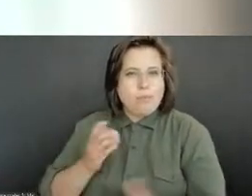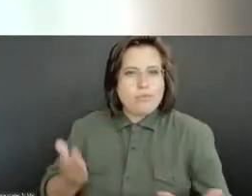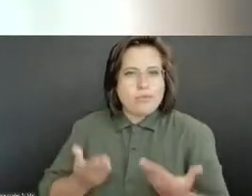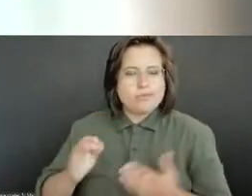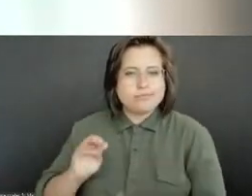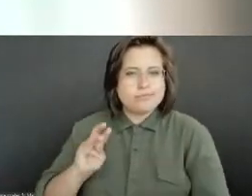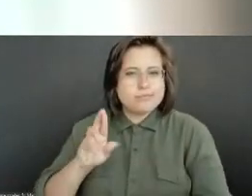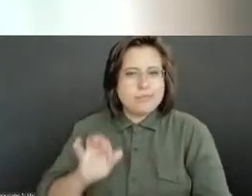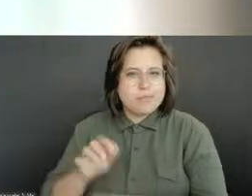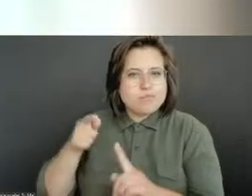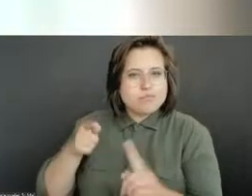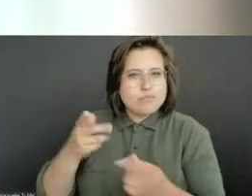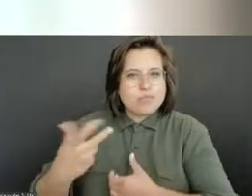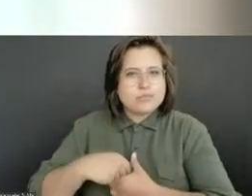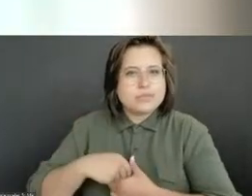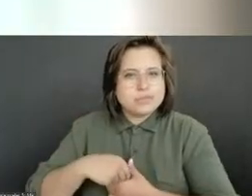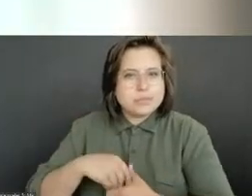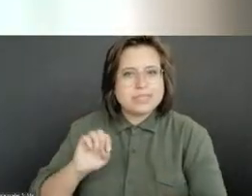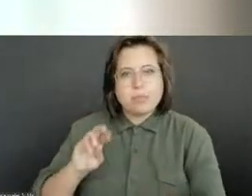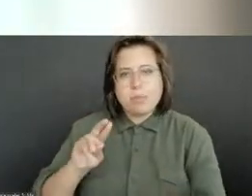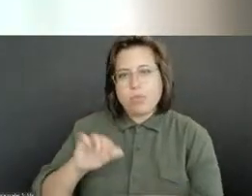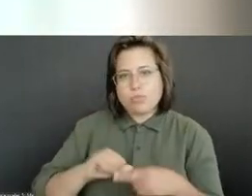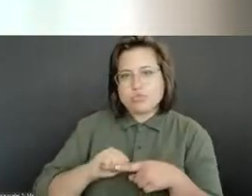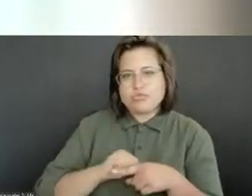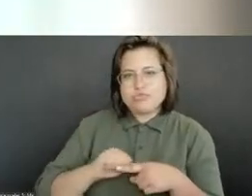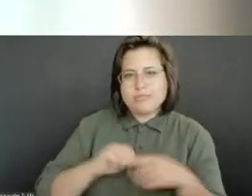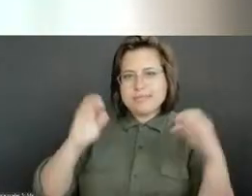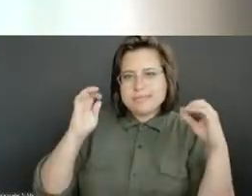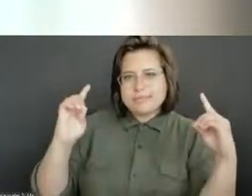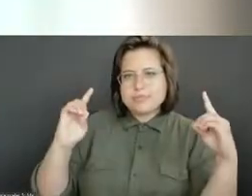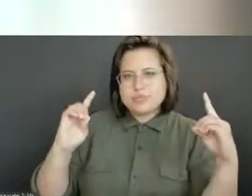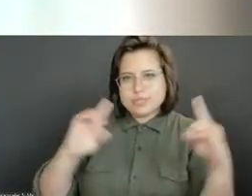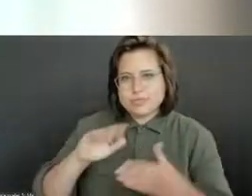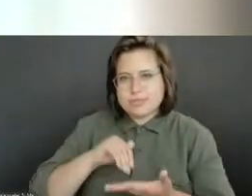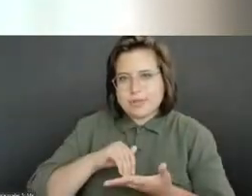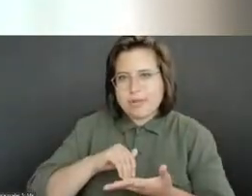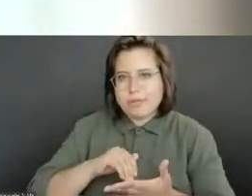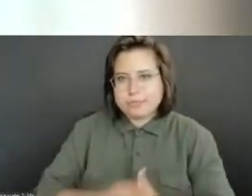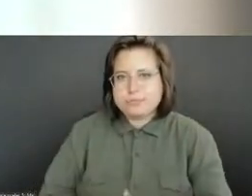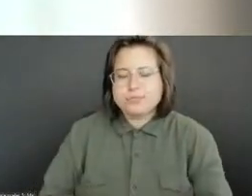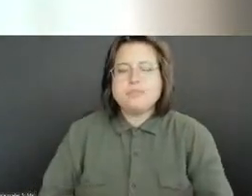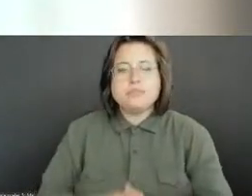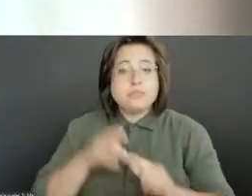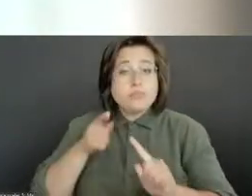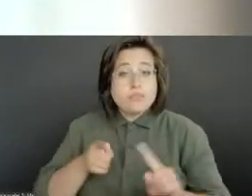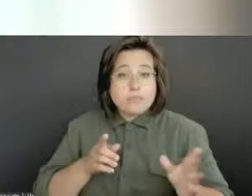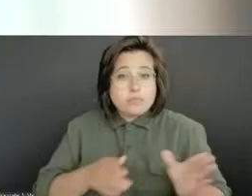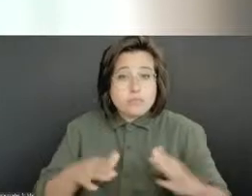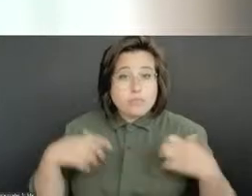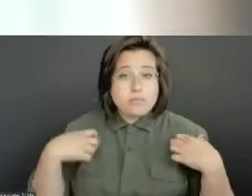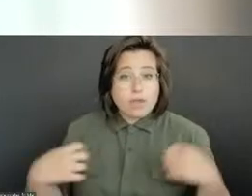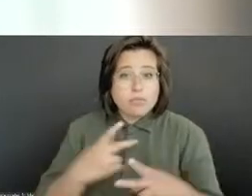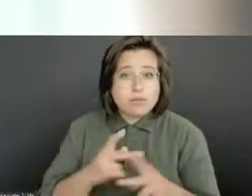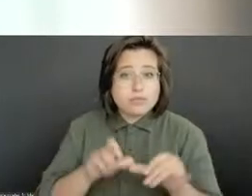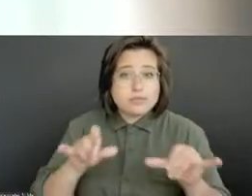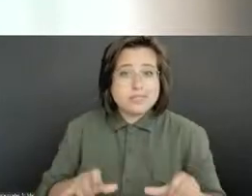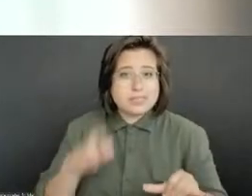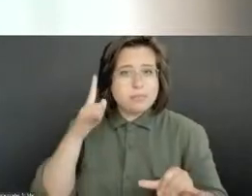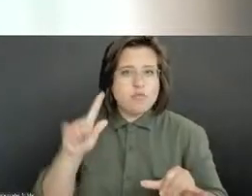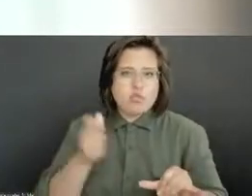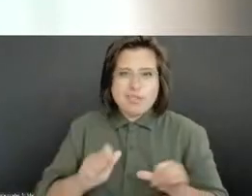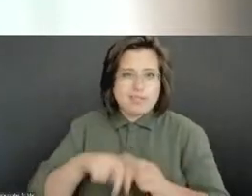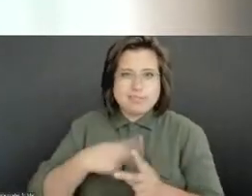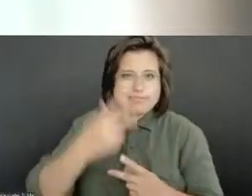participate in the National Ebola Training and Education Center, which prepared healthcare systems for pandemics. While we created